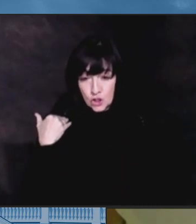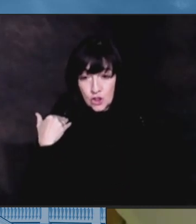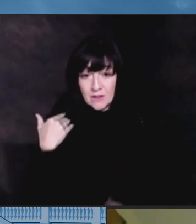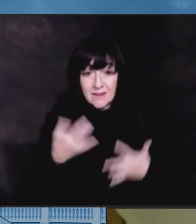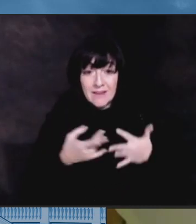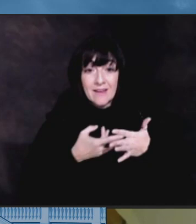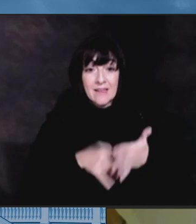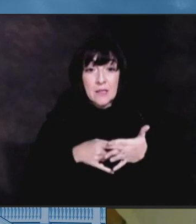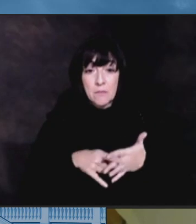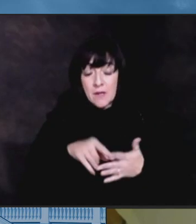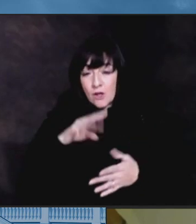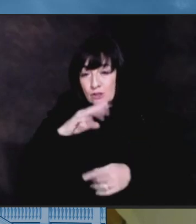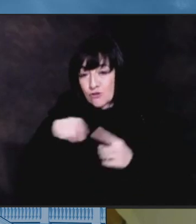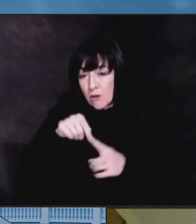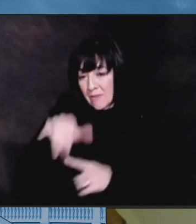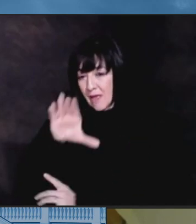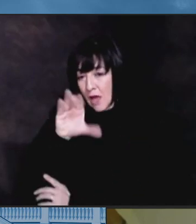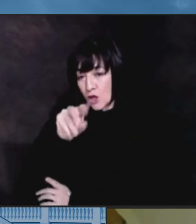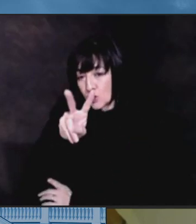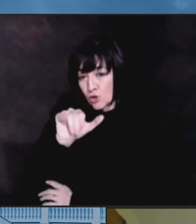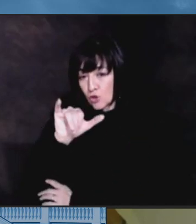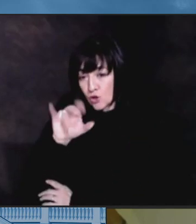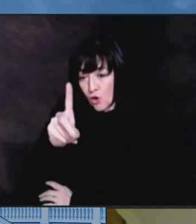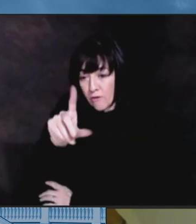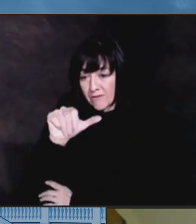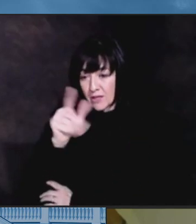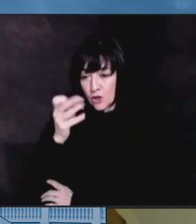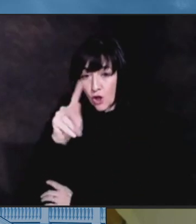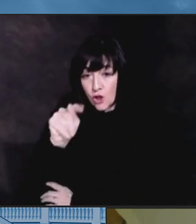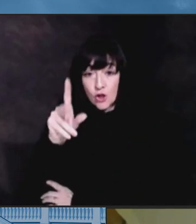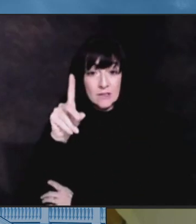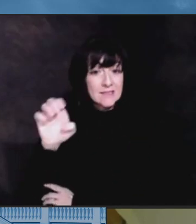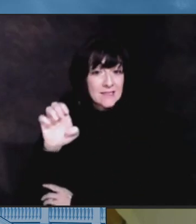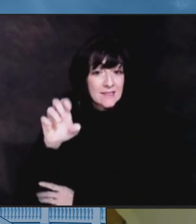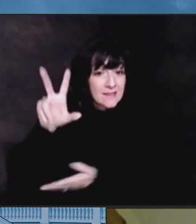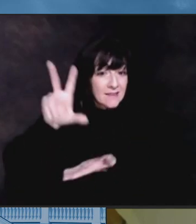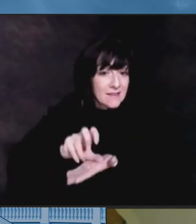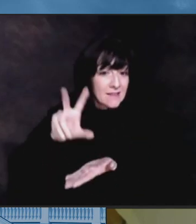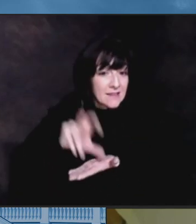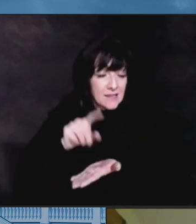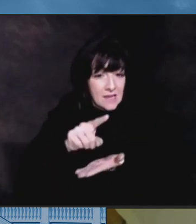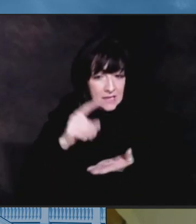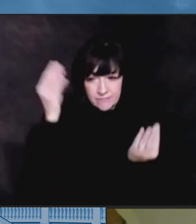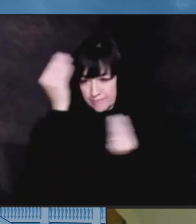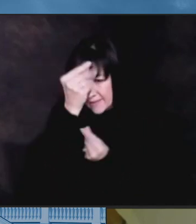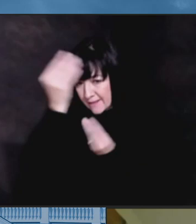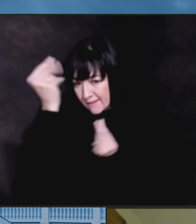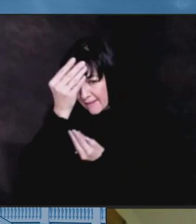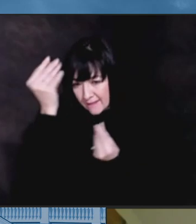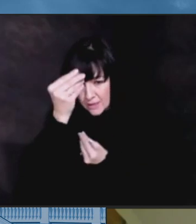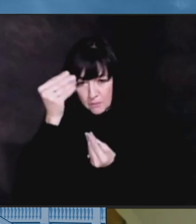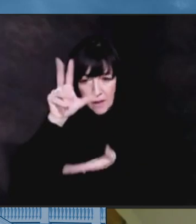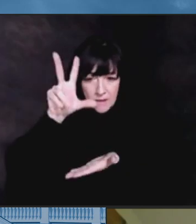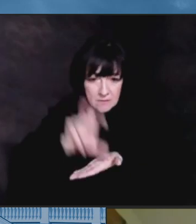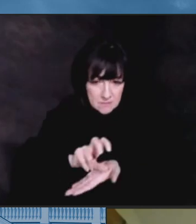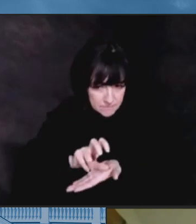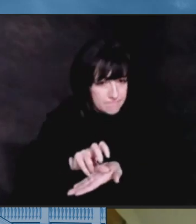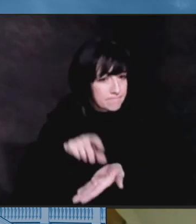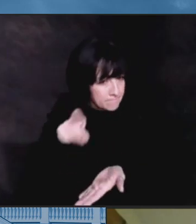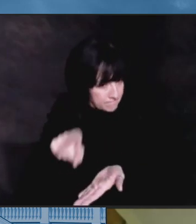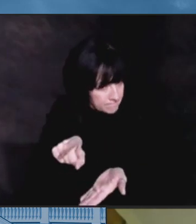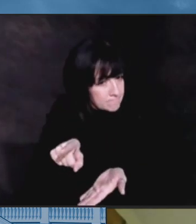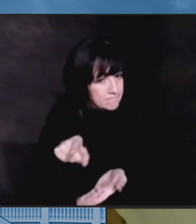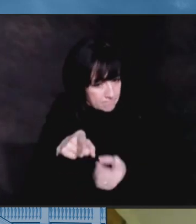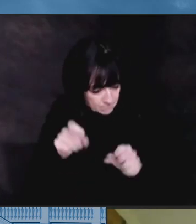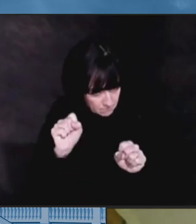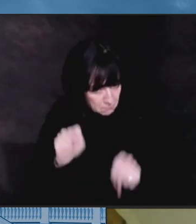Alert DE app. Think about downloading it. It's a completely voluntary and